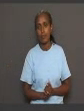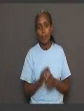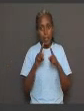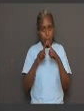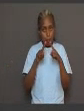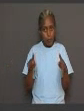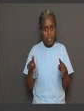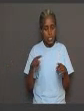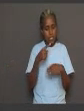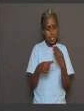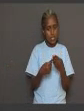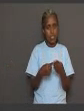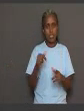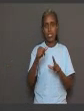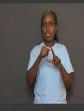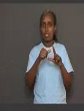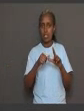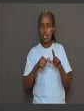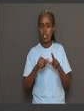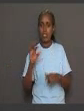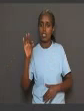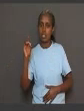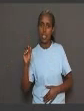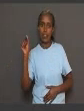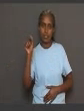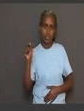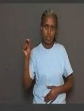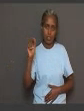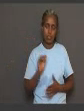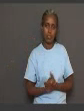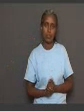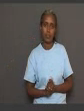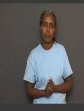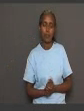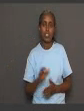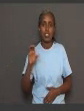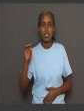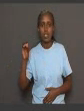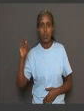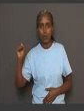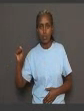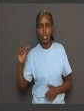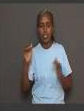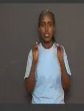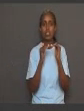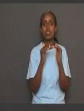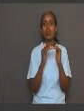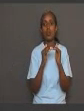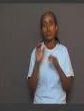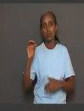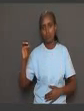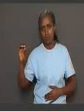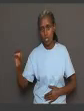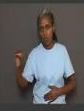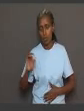But since the angle is 90 degrees, the cosine is equal to